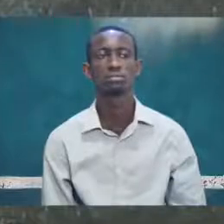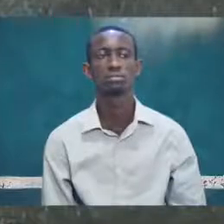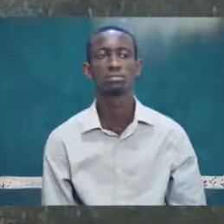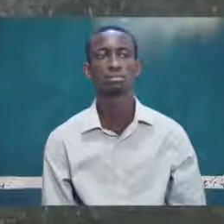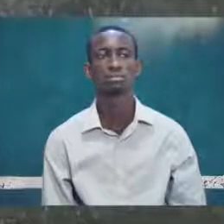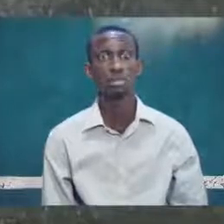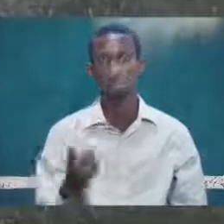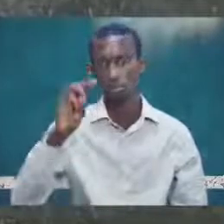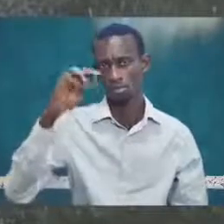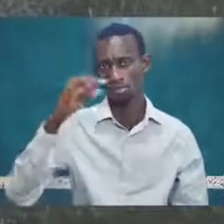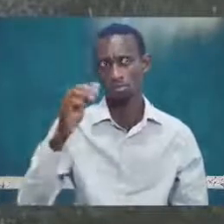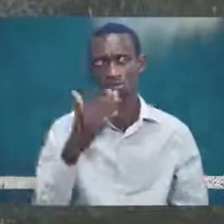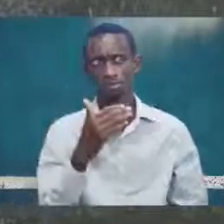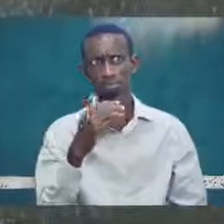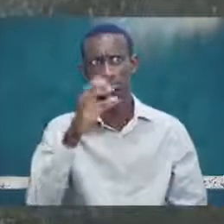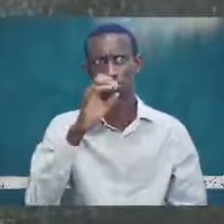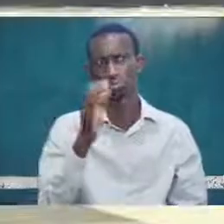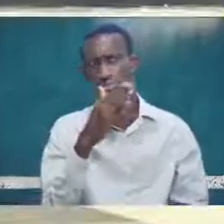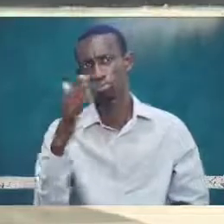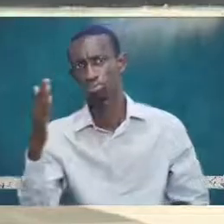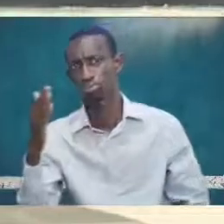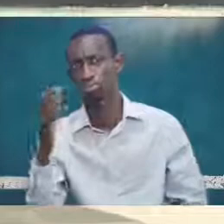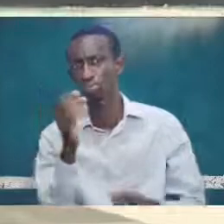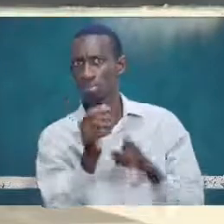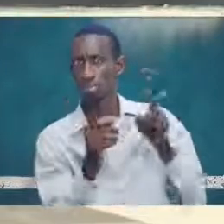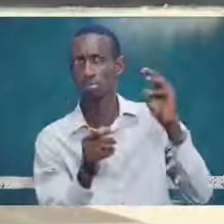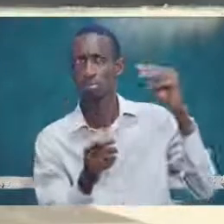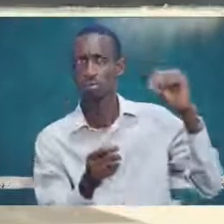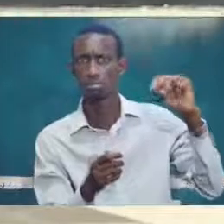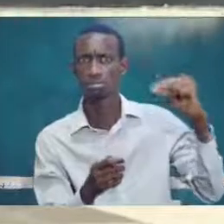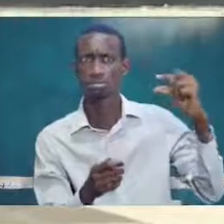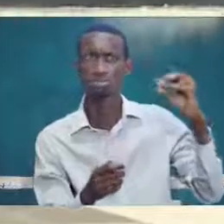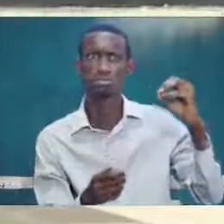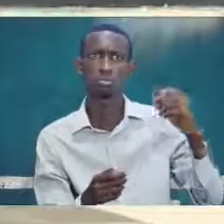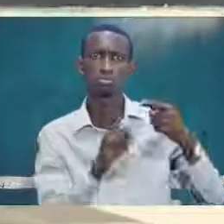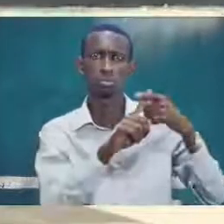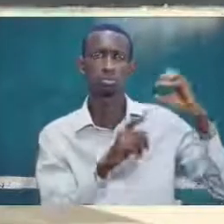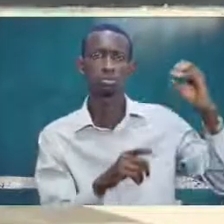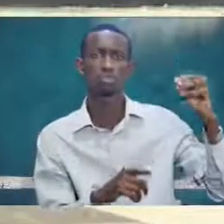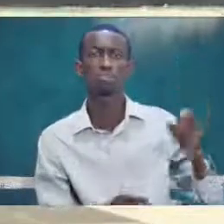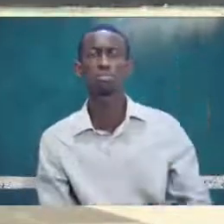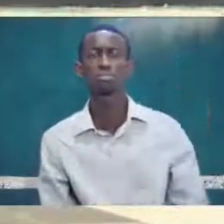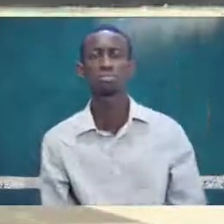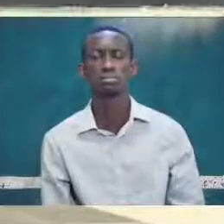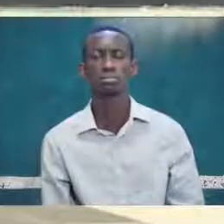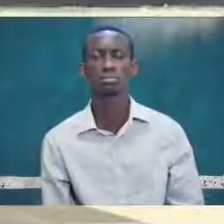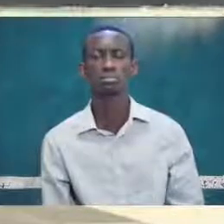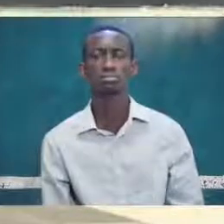C, you have magnesium carbonate giving magnesium oxide and carbon dioxide. So we'll see